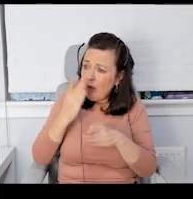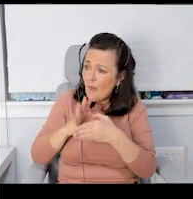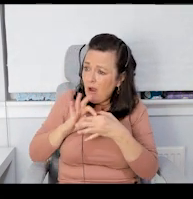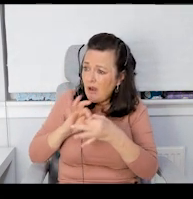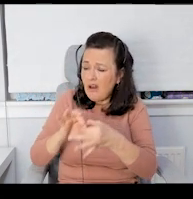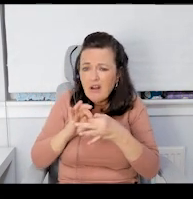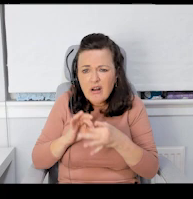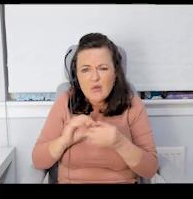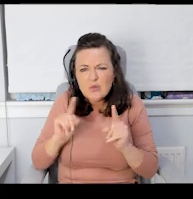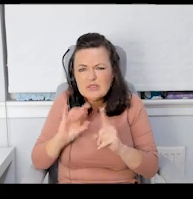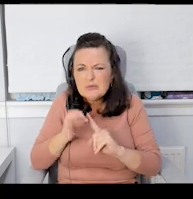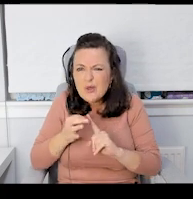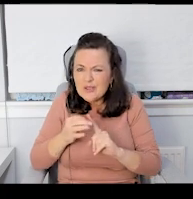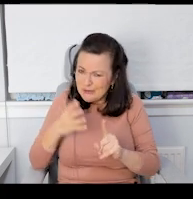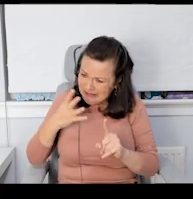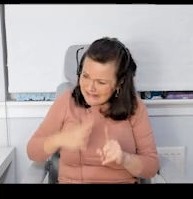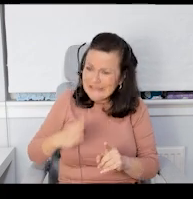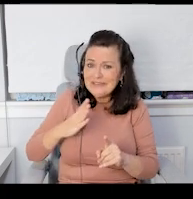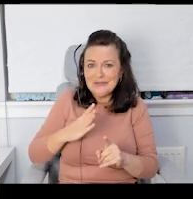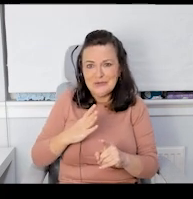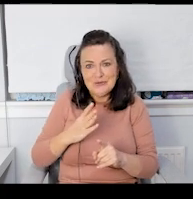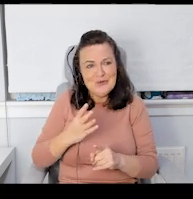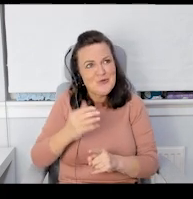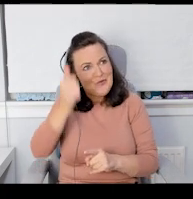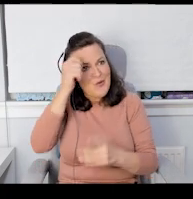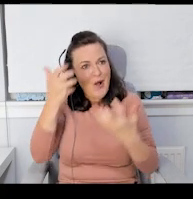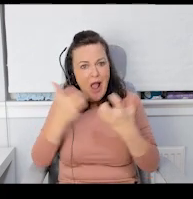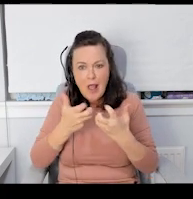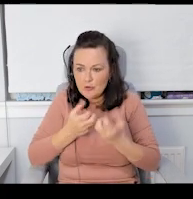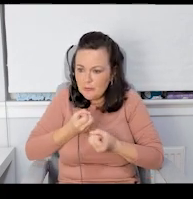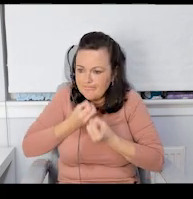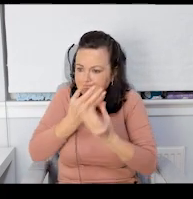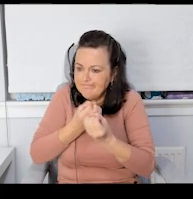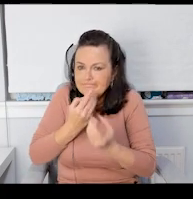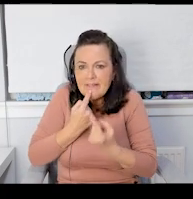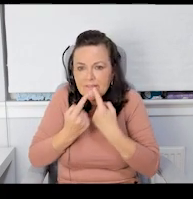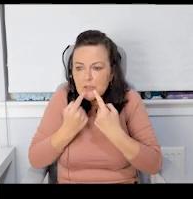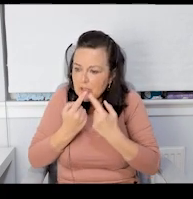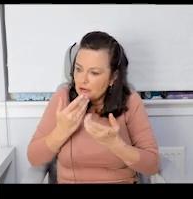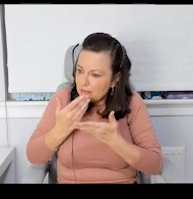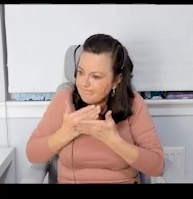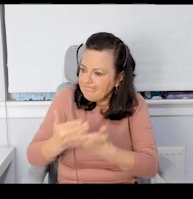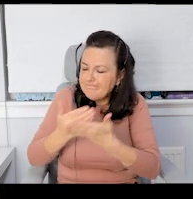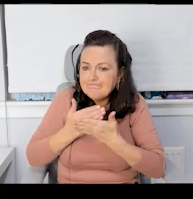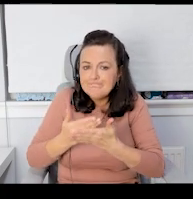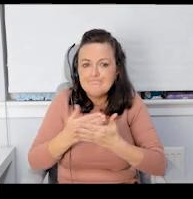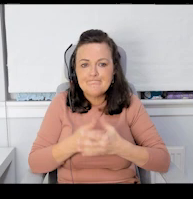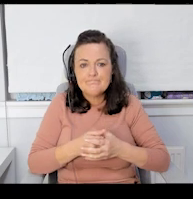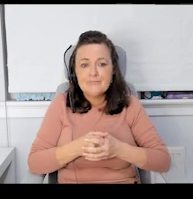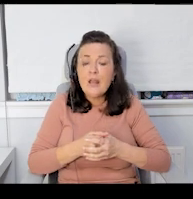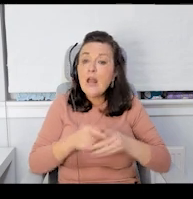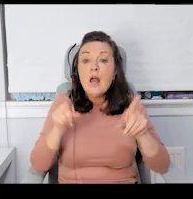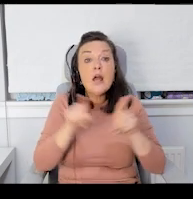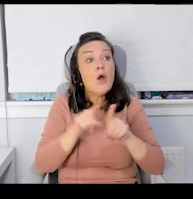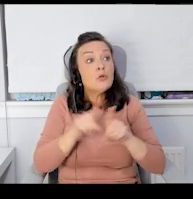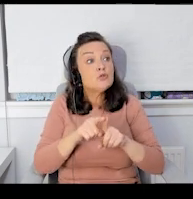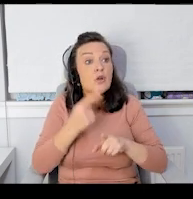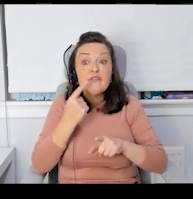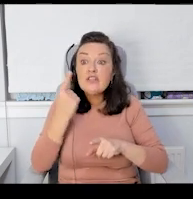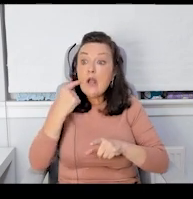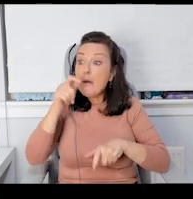So it gives extra skills to the young people. They get support from mentors within the business. Certainly if they go on to do kind of